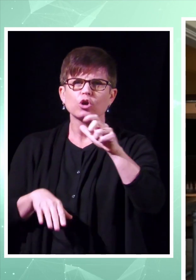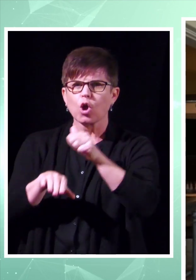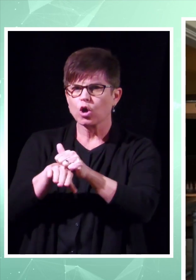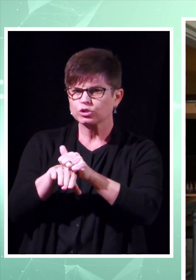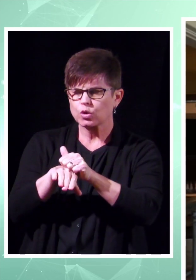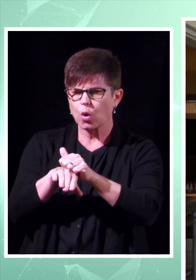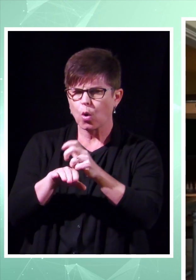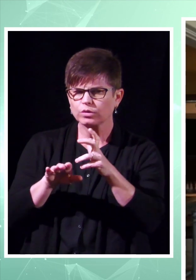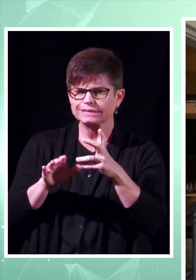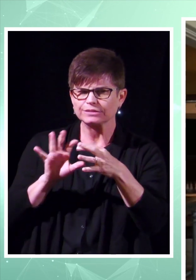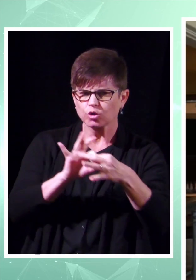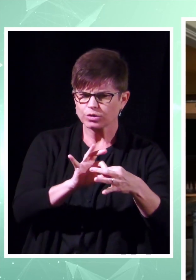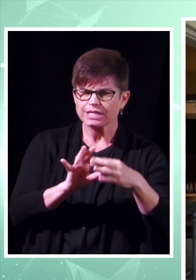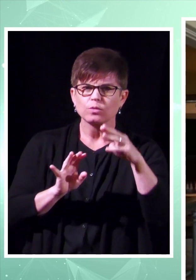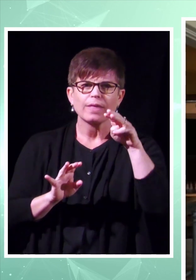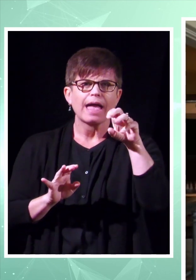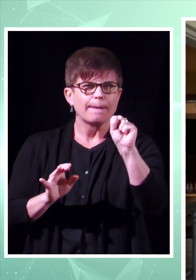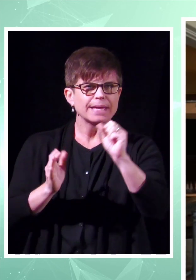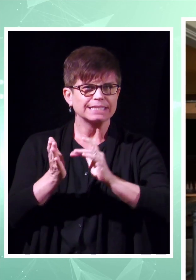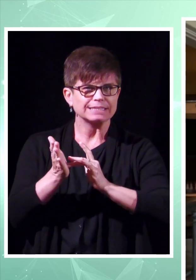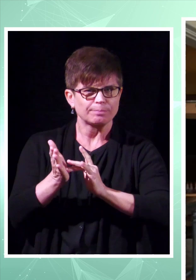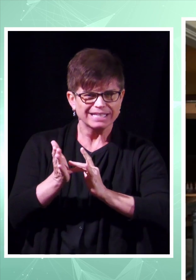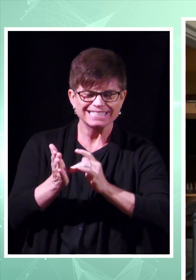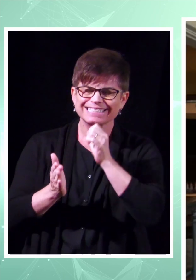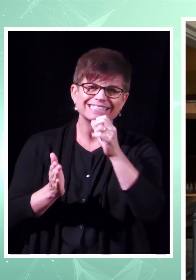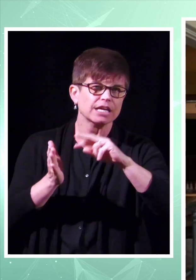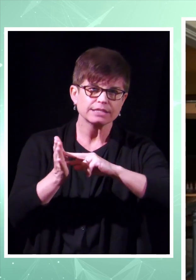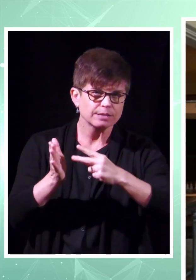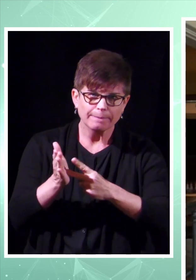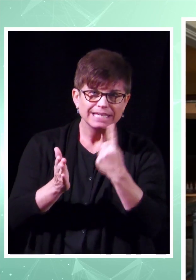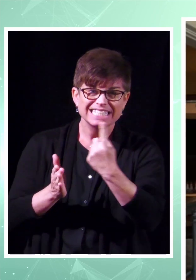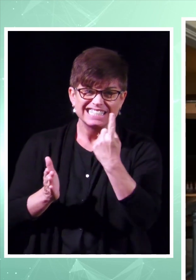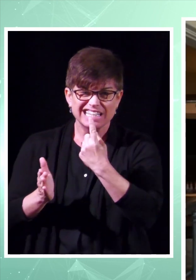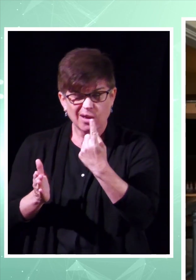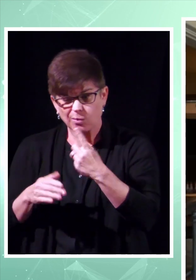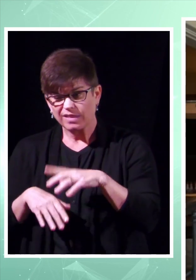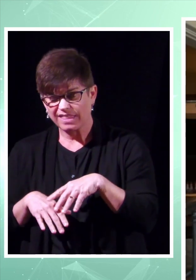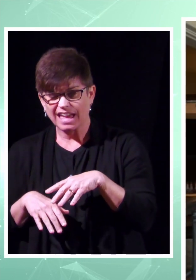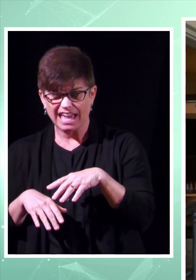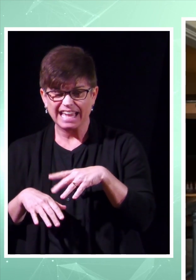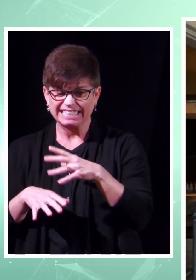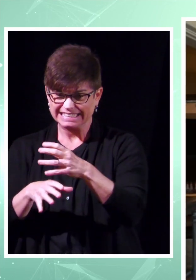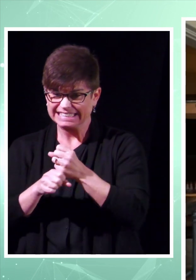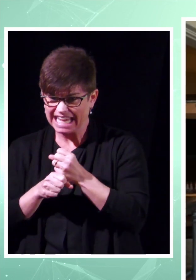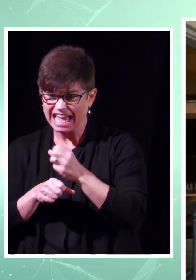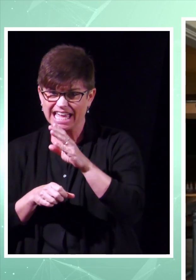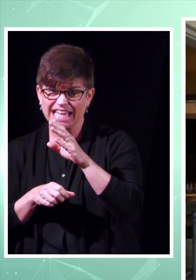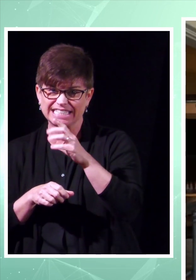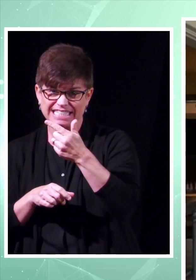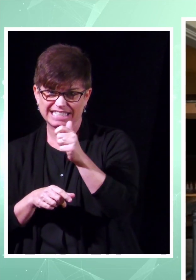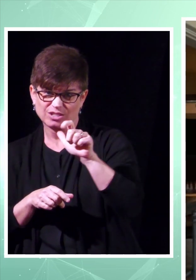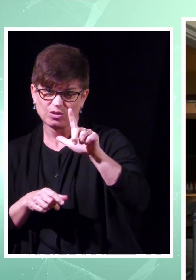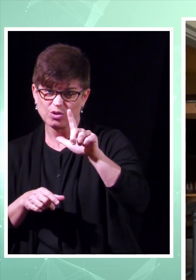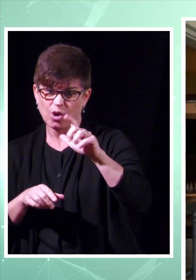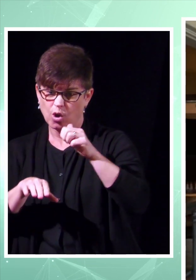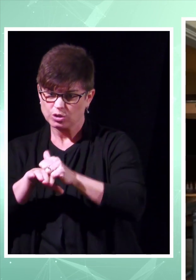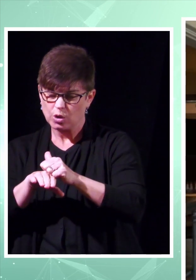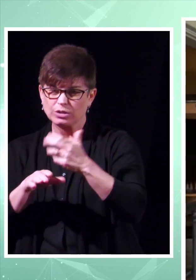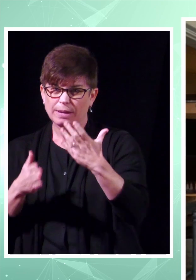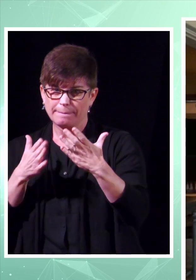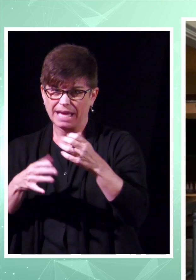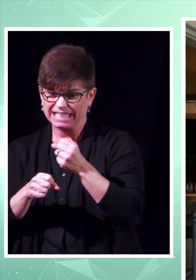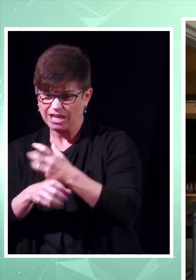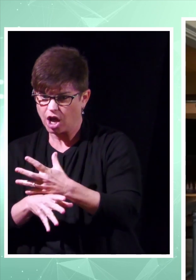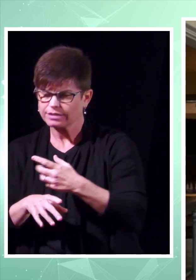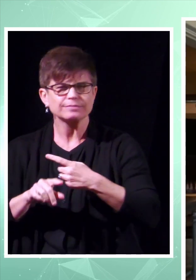MS medicines. Now, that doesn't mean that someone who is prone to gallstones might not be aggravated by one drug or another, but off the top